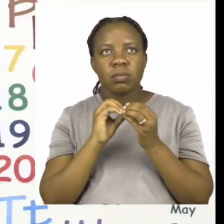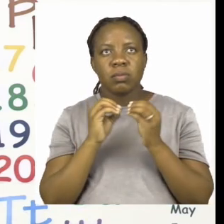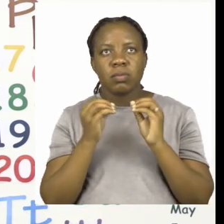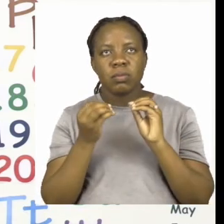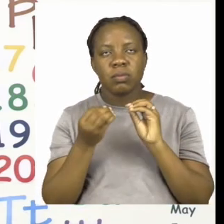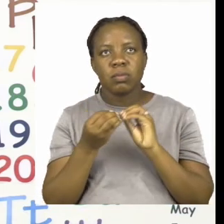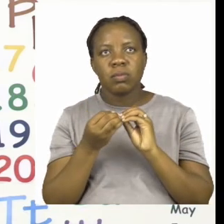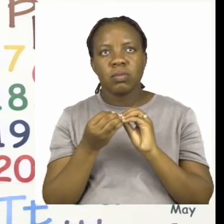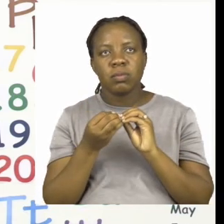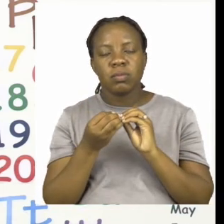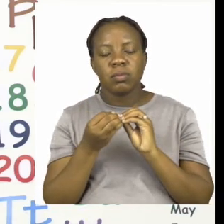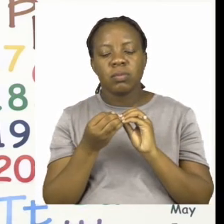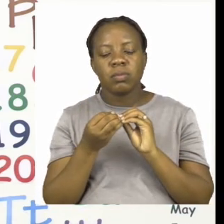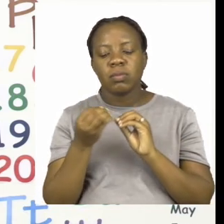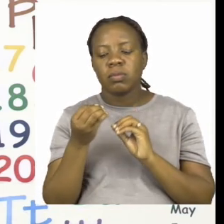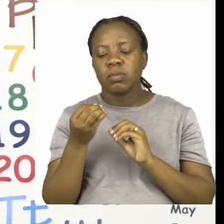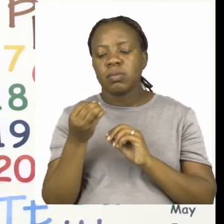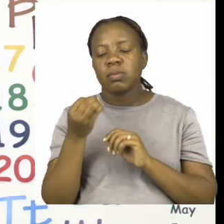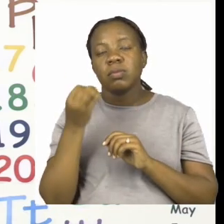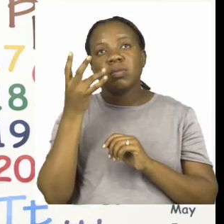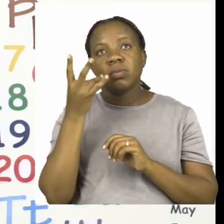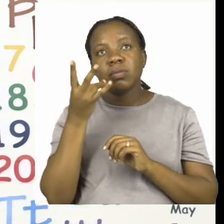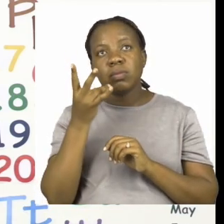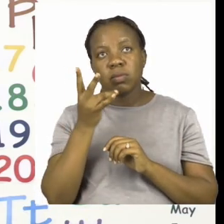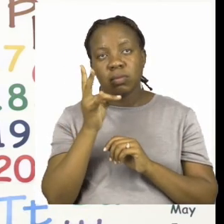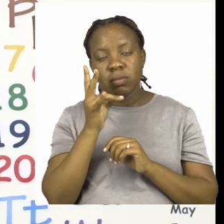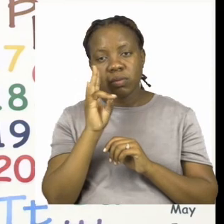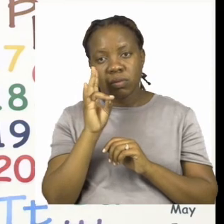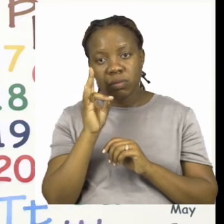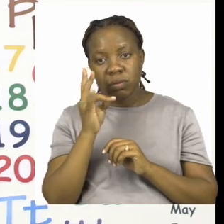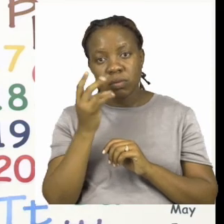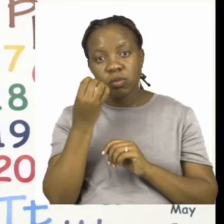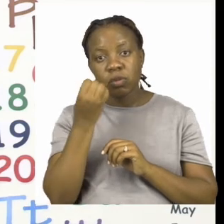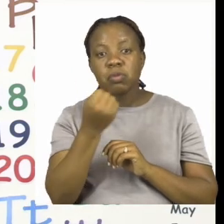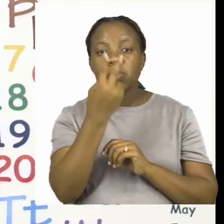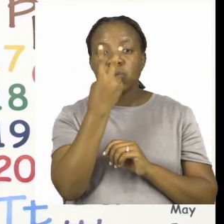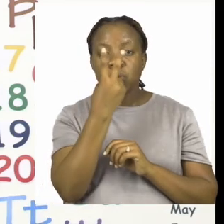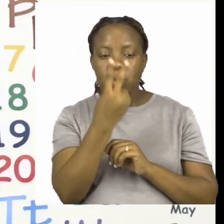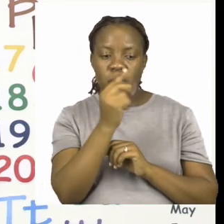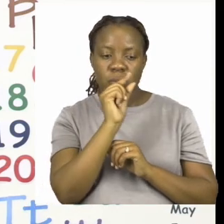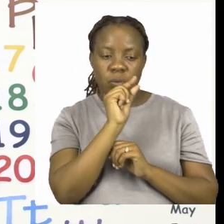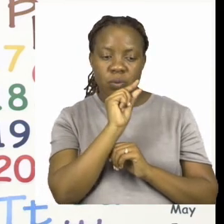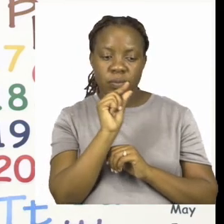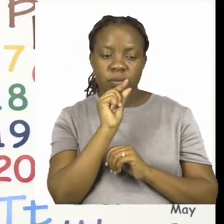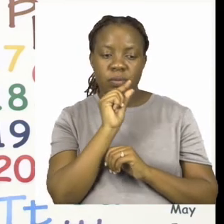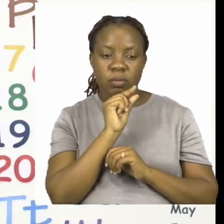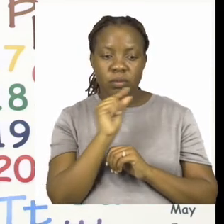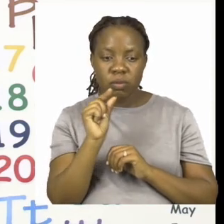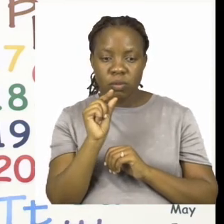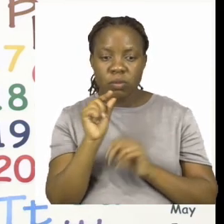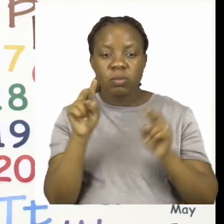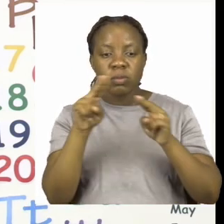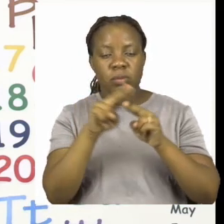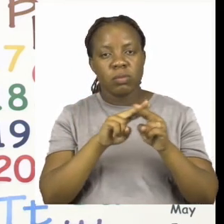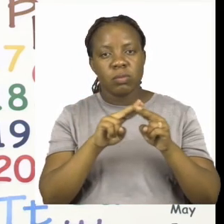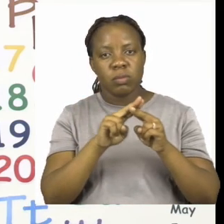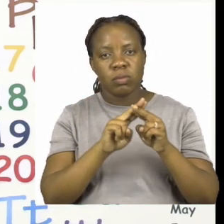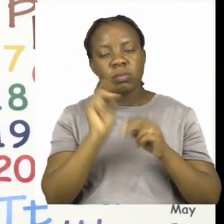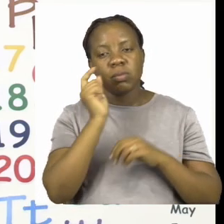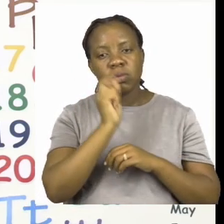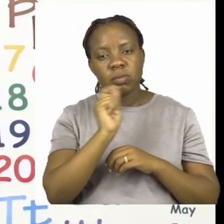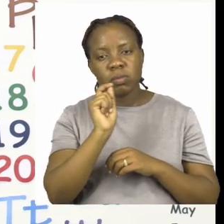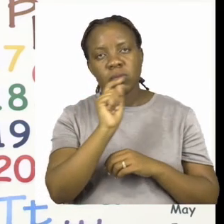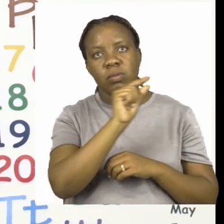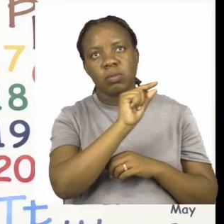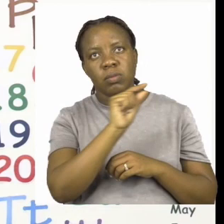there they give you 2 words which you need to use to make a sentence of your own. Now I